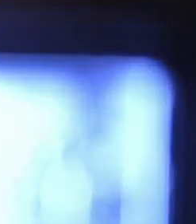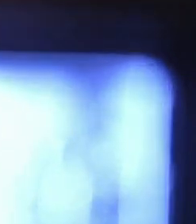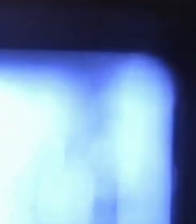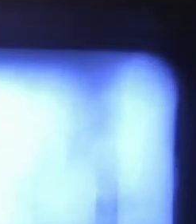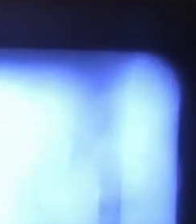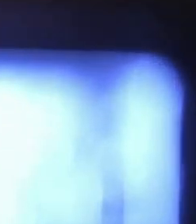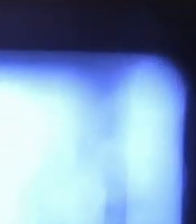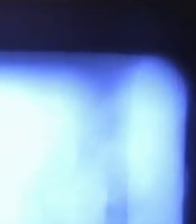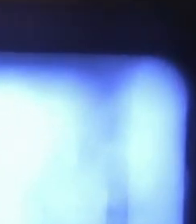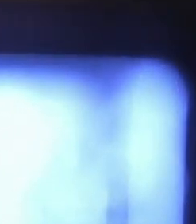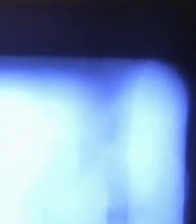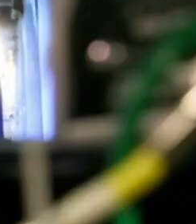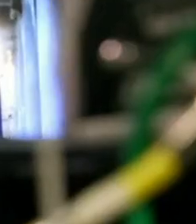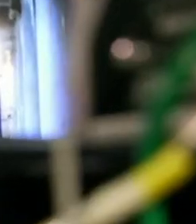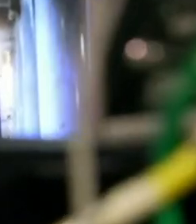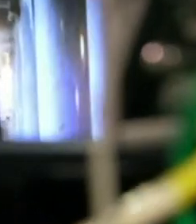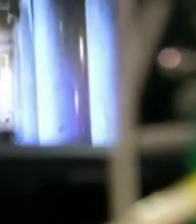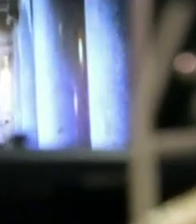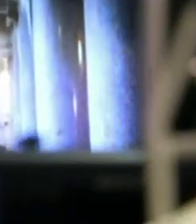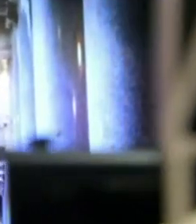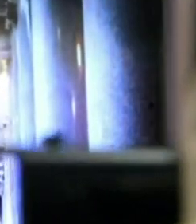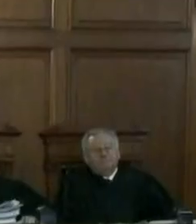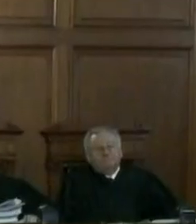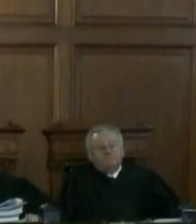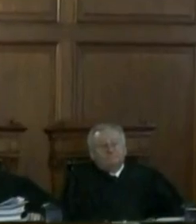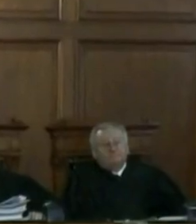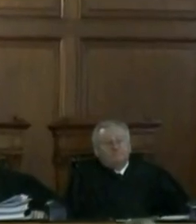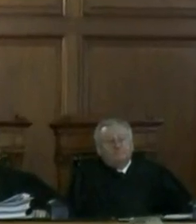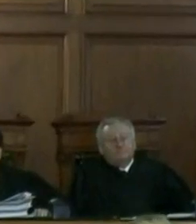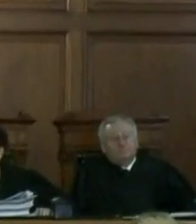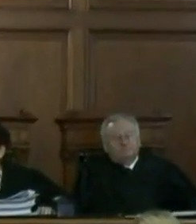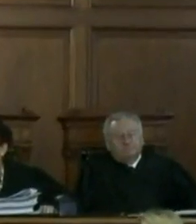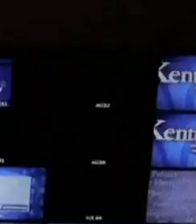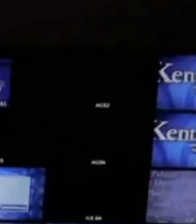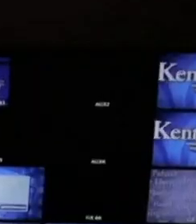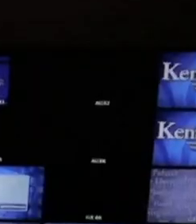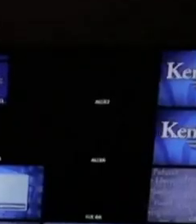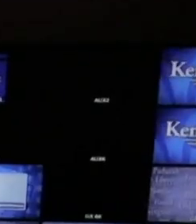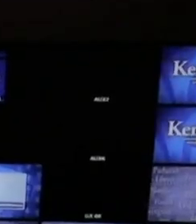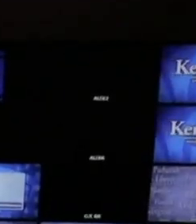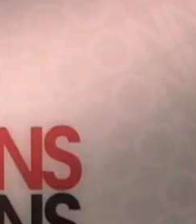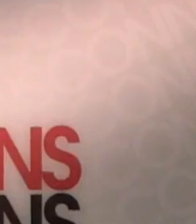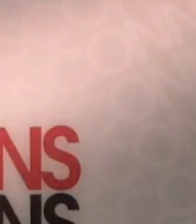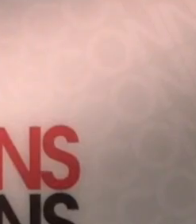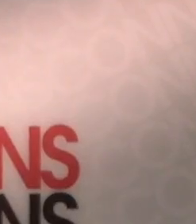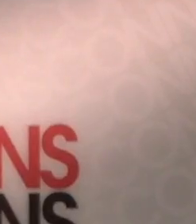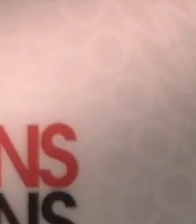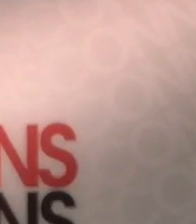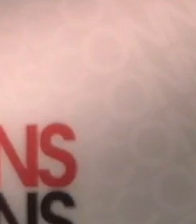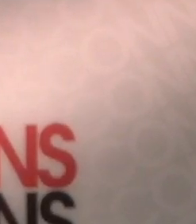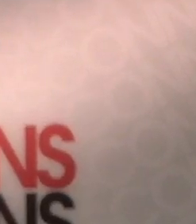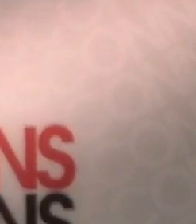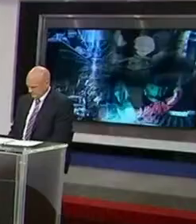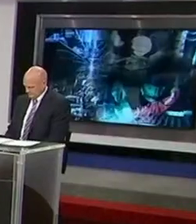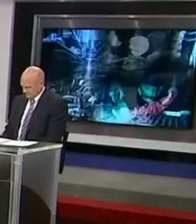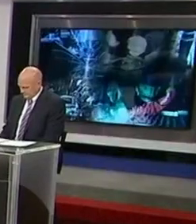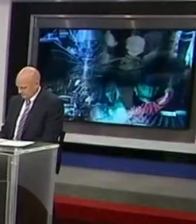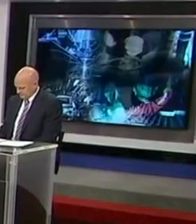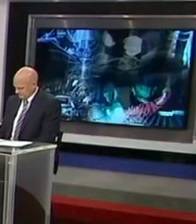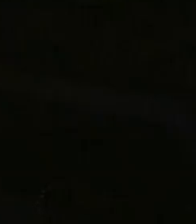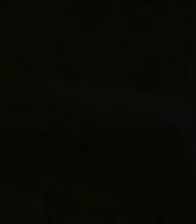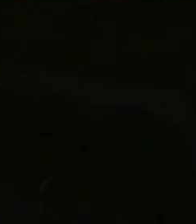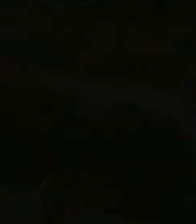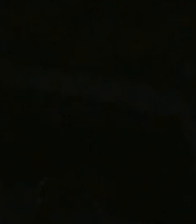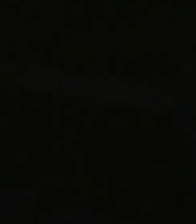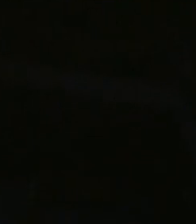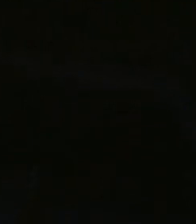whether it's Comment on Kentucky, our legislative coverage, now our Supreme Court coverage, Kentucky Tonight, Connections, our KET